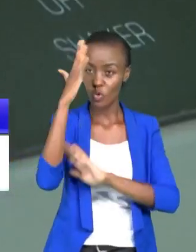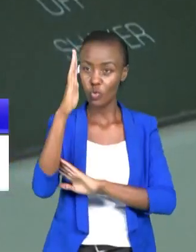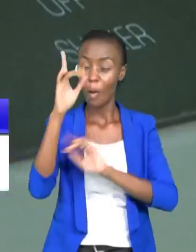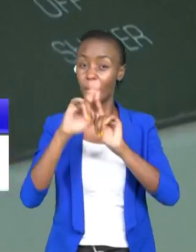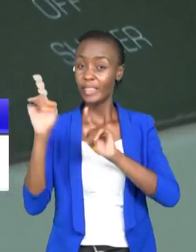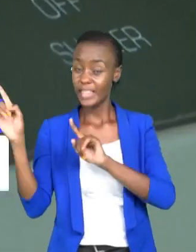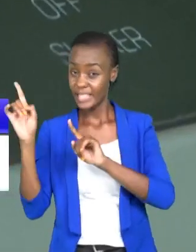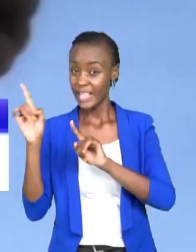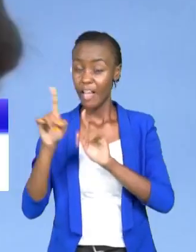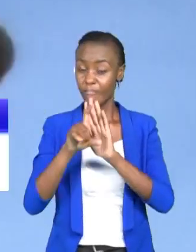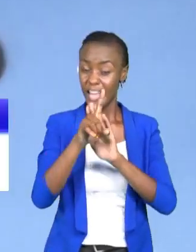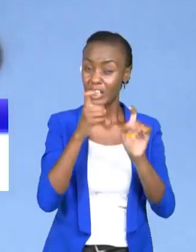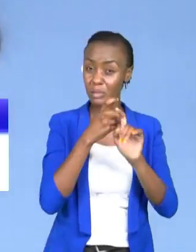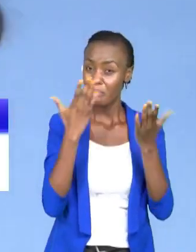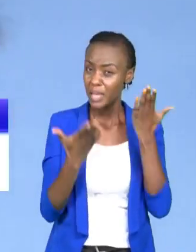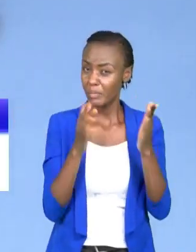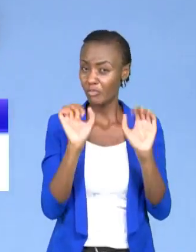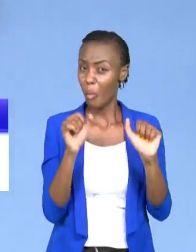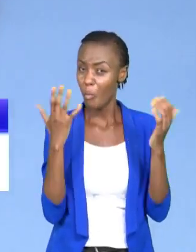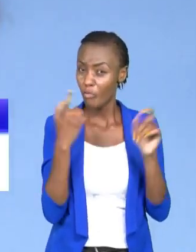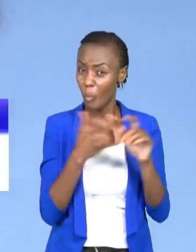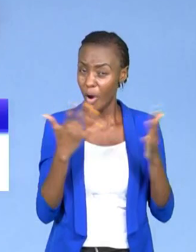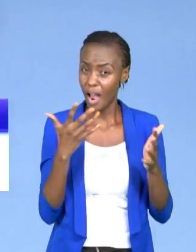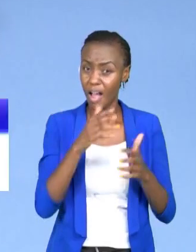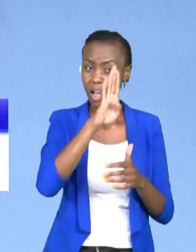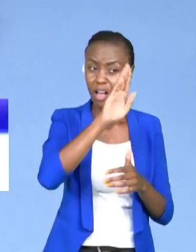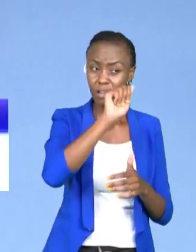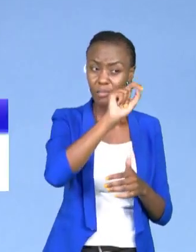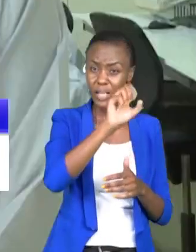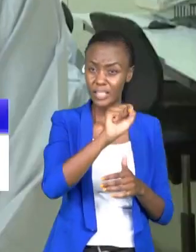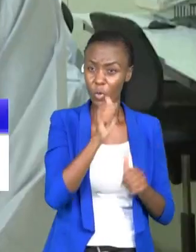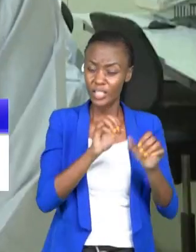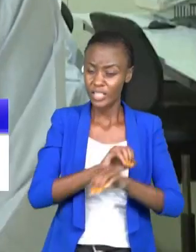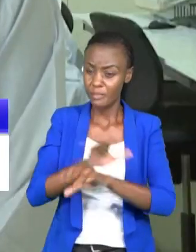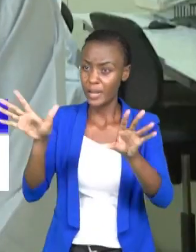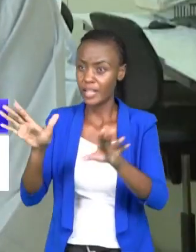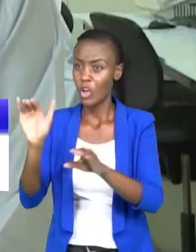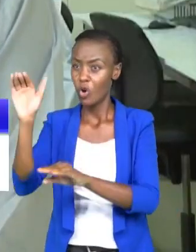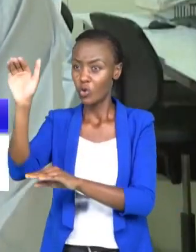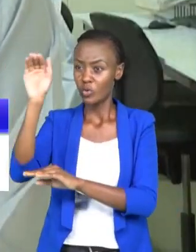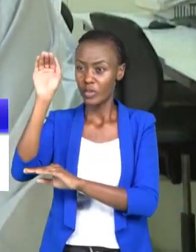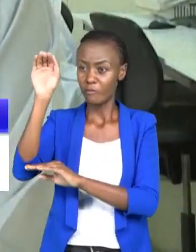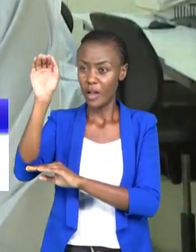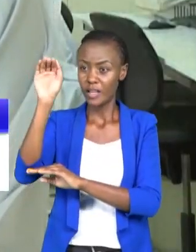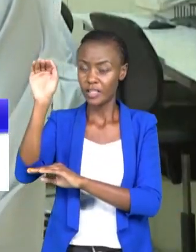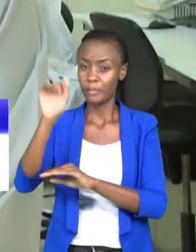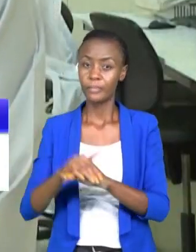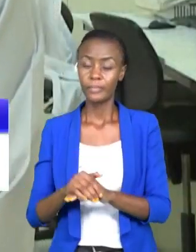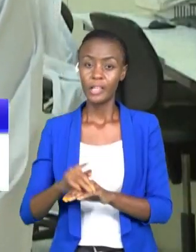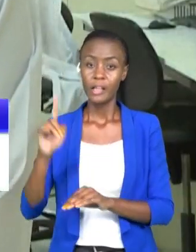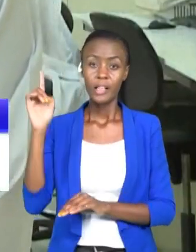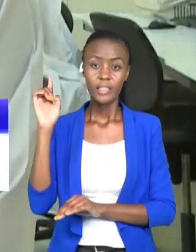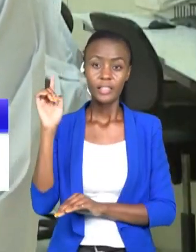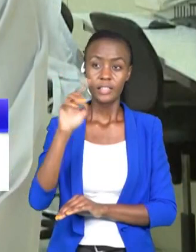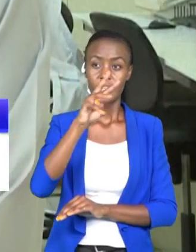have originated in bats and was transmitted to camels sometimes in the distant past. So MERS is Middle East Respiratory